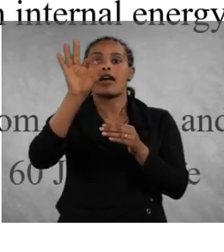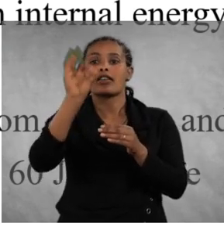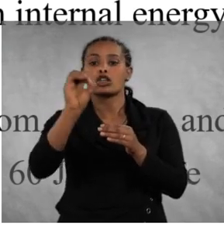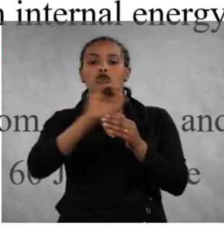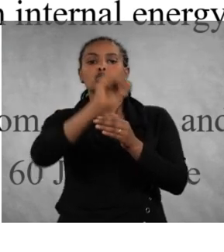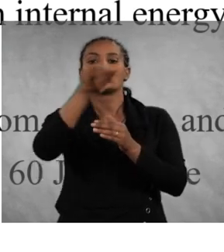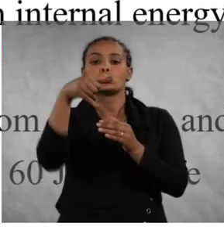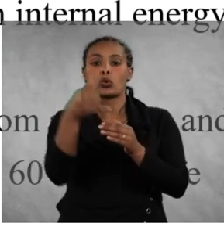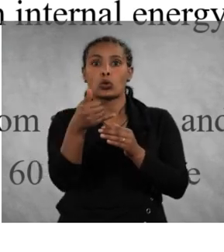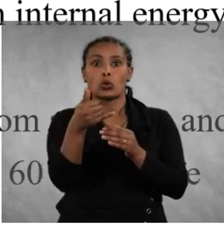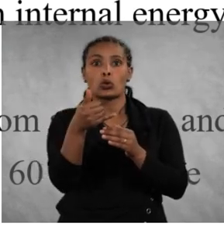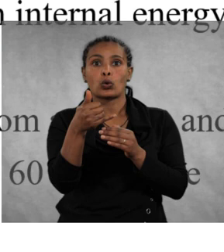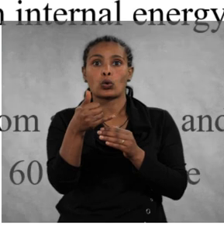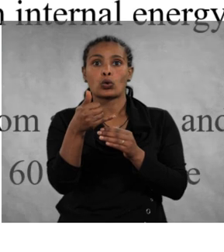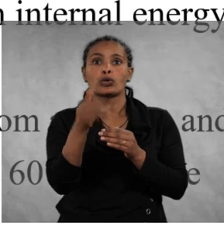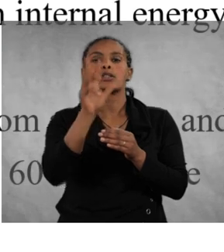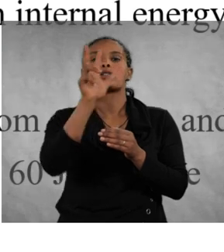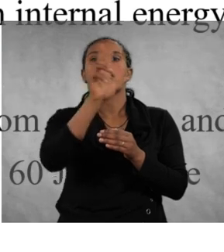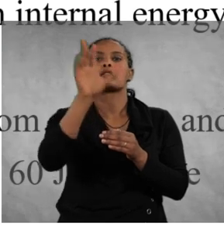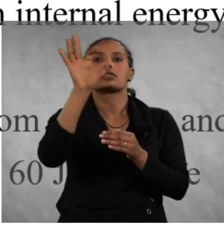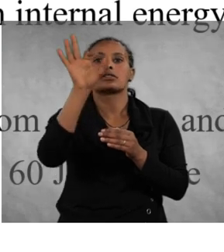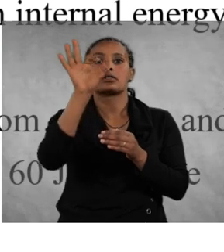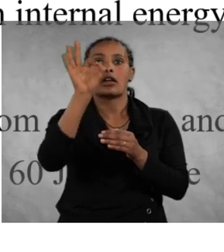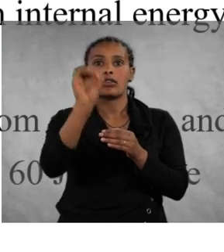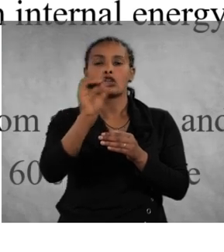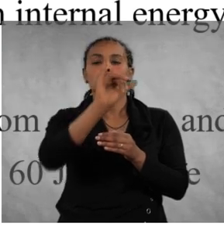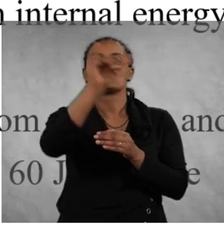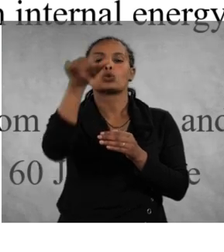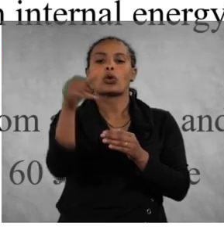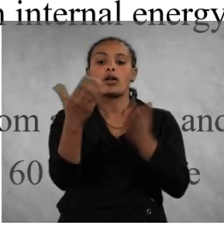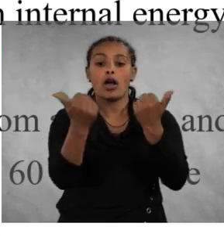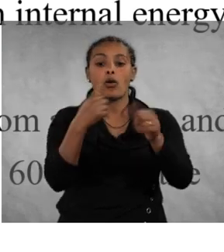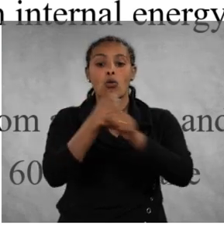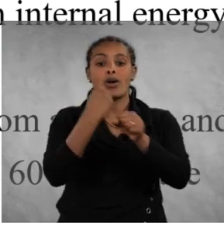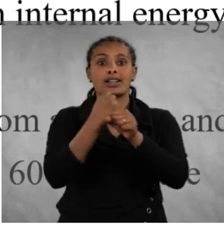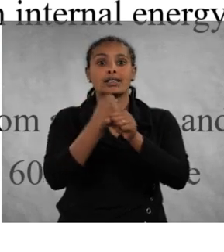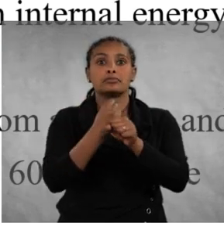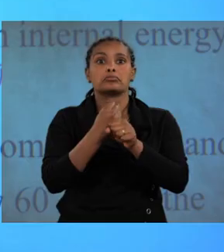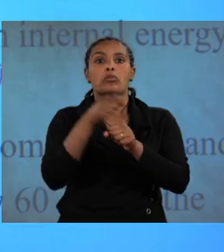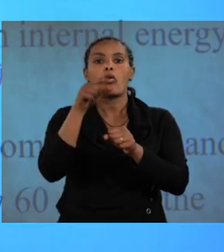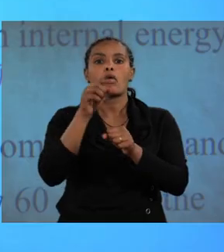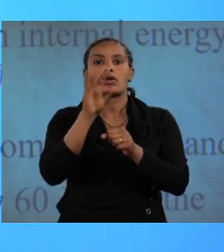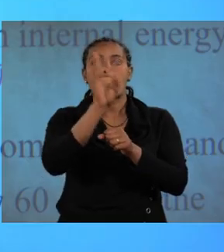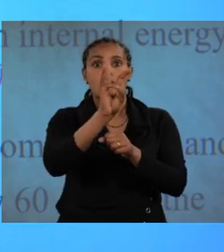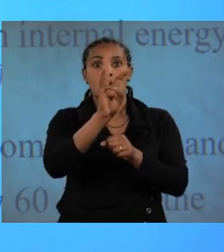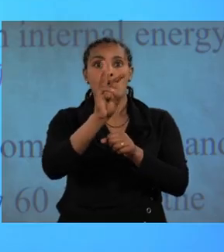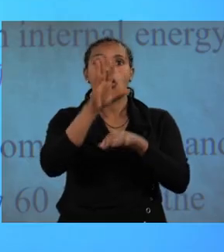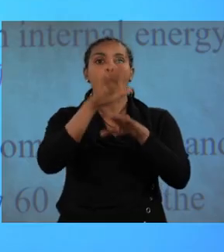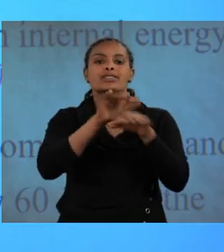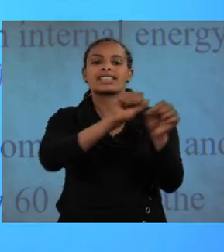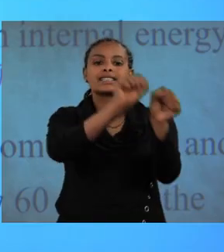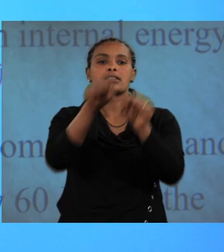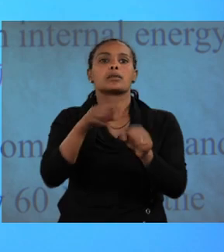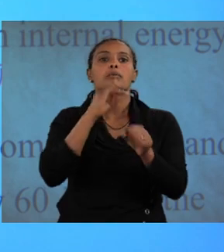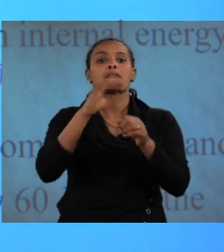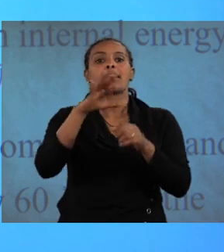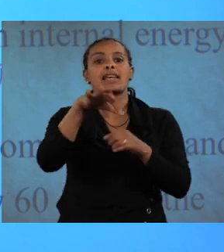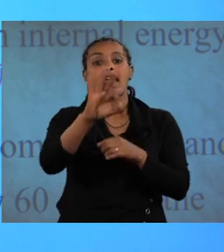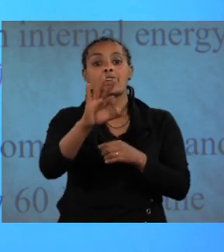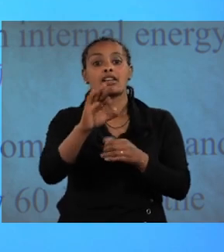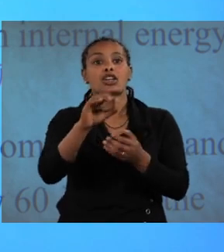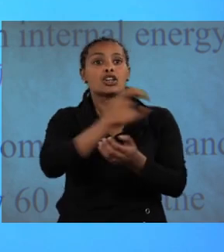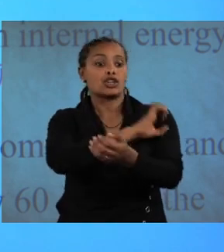plus 390 joule, you see. Now work done on the system. The system gain